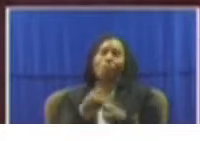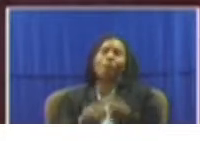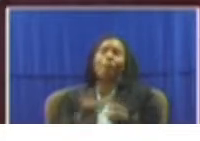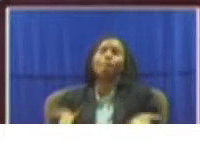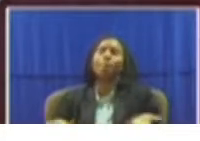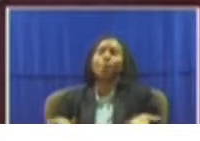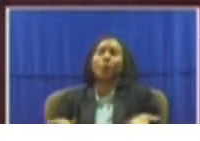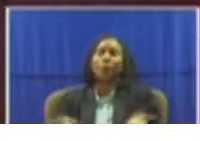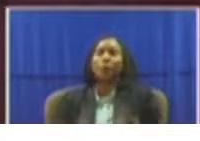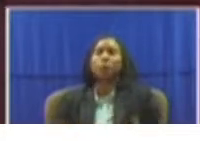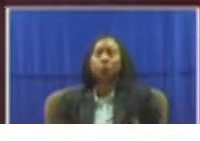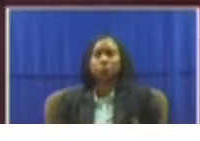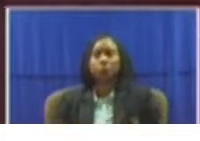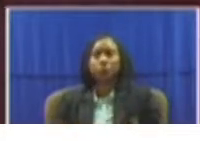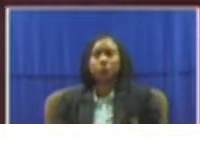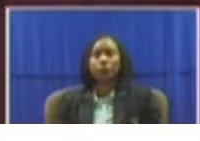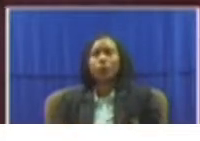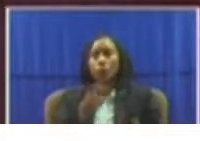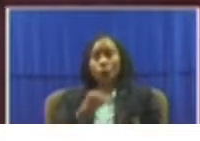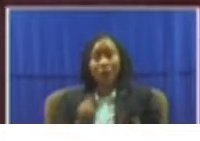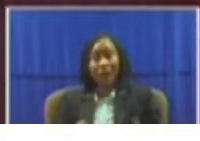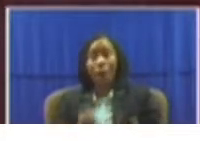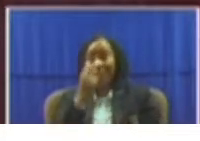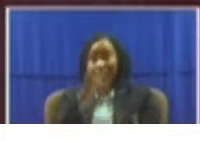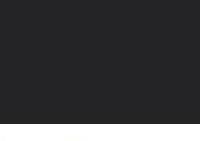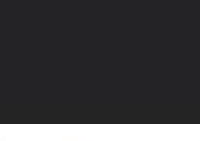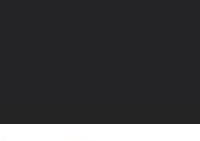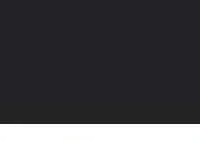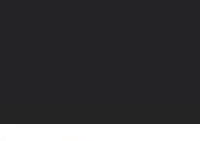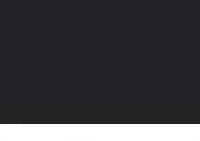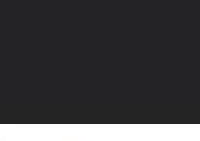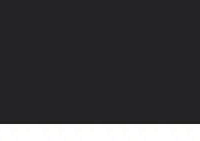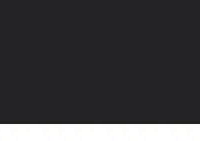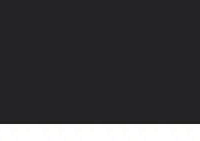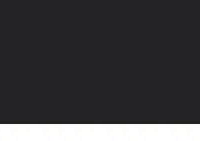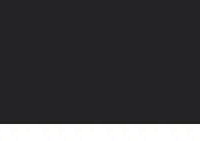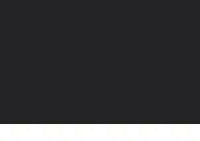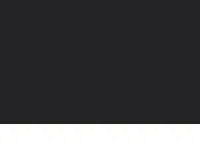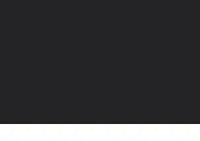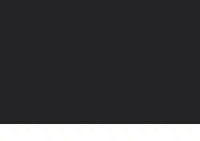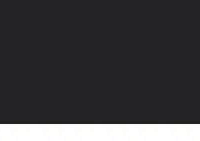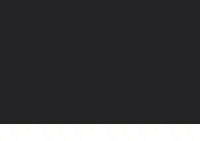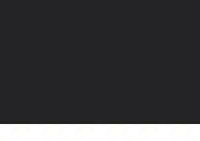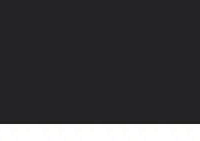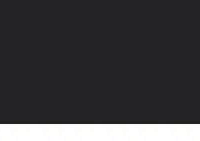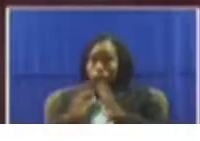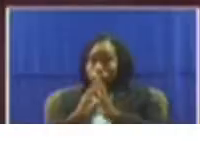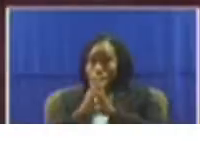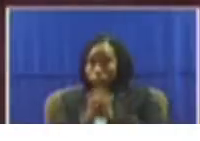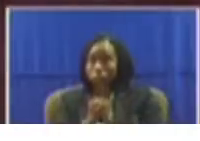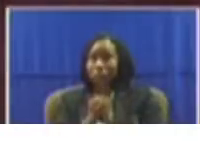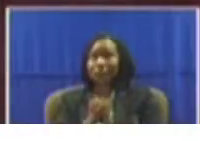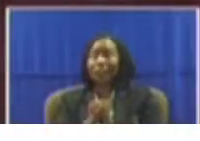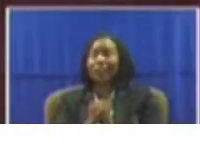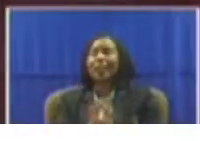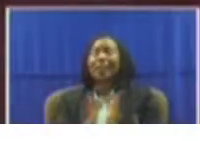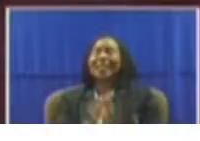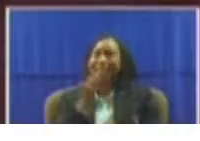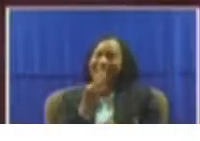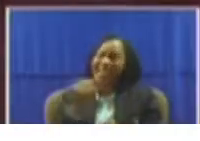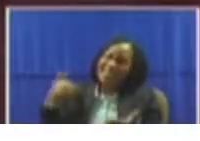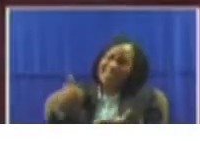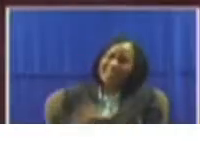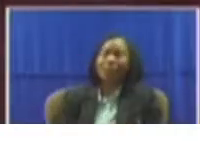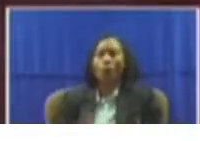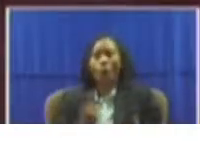So, what we should be doing is we should come together, and we've said this time and time again, the